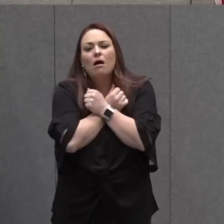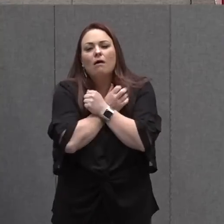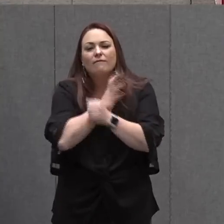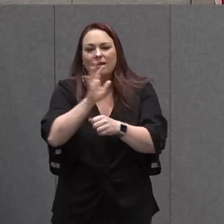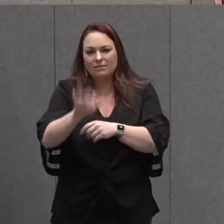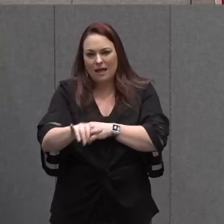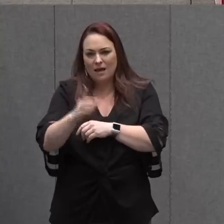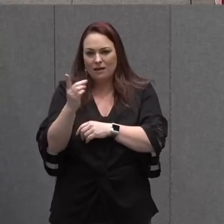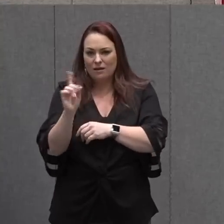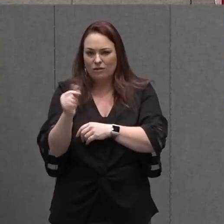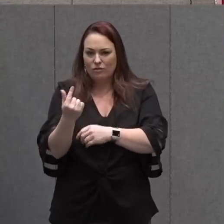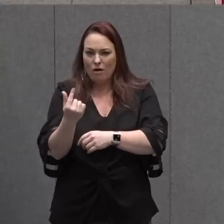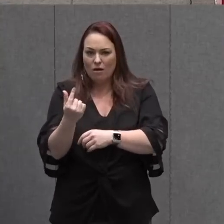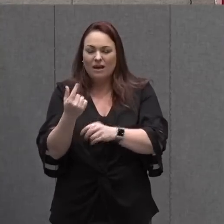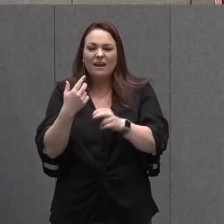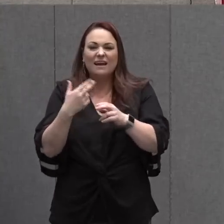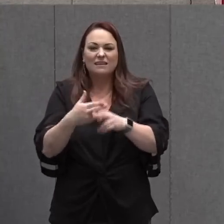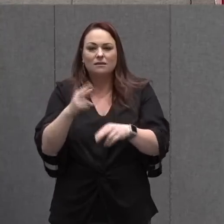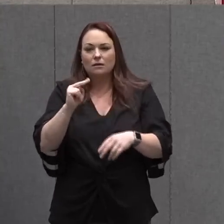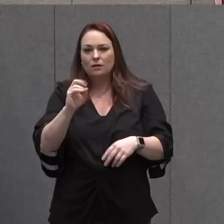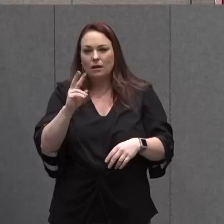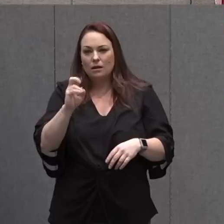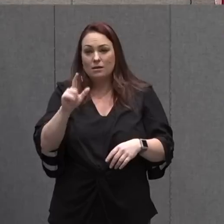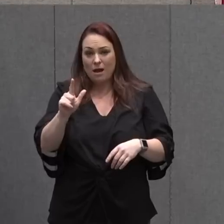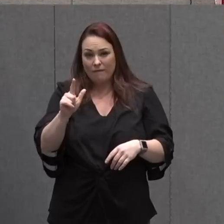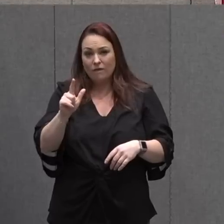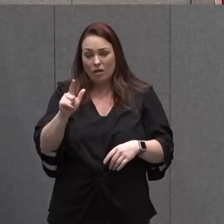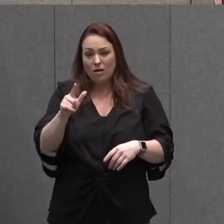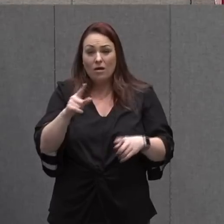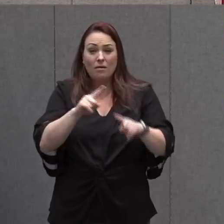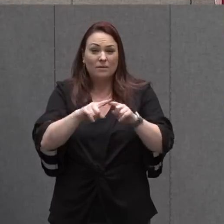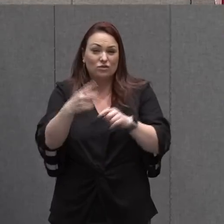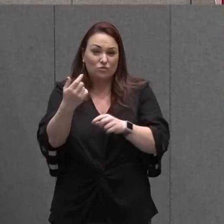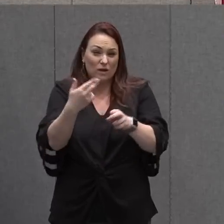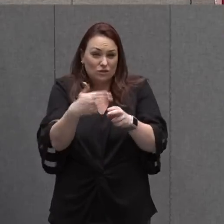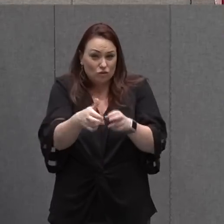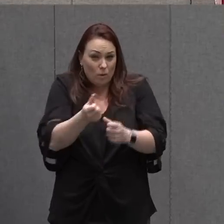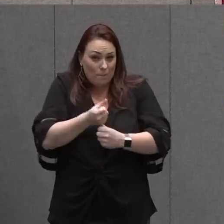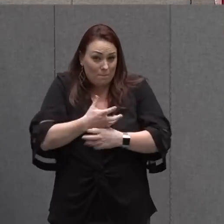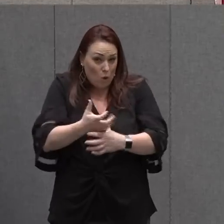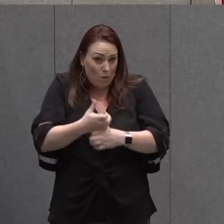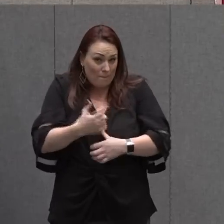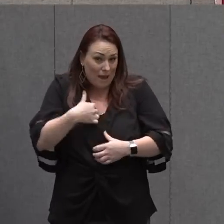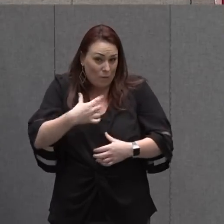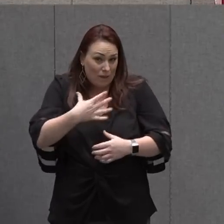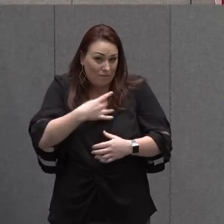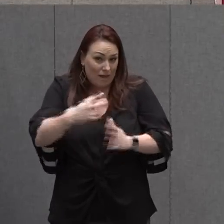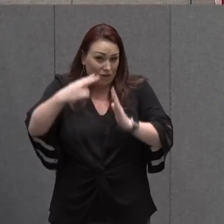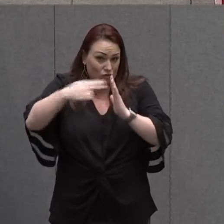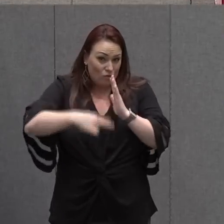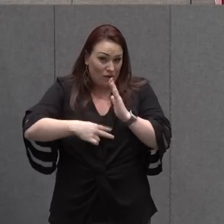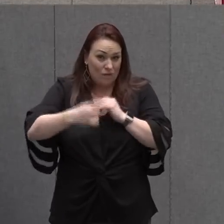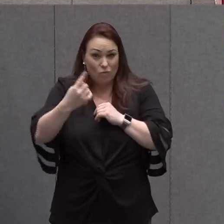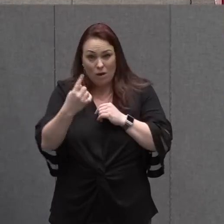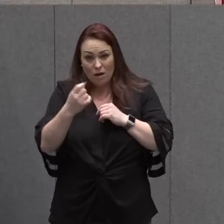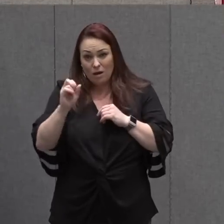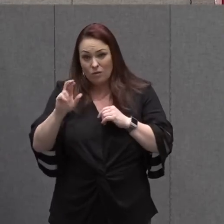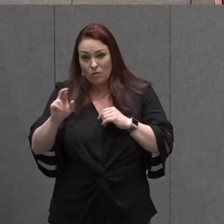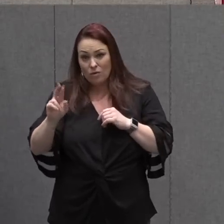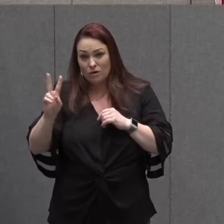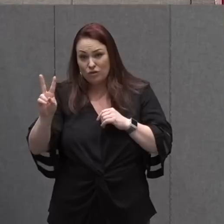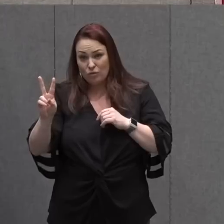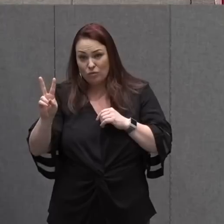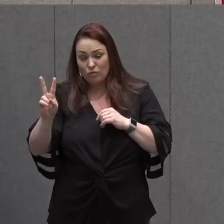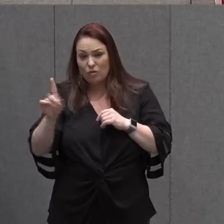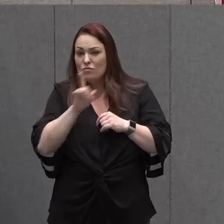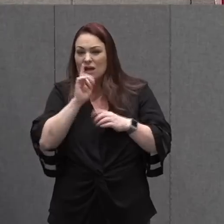a novel. It's great. But there's one short little poem in there that I'd like to read, maybe one or two. Okay, just real